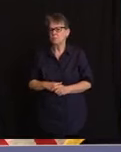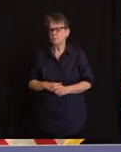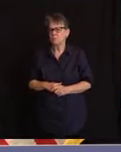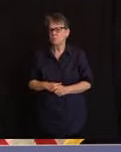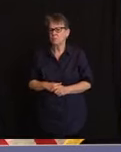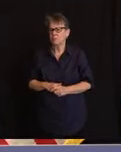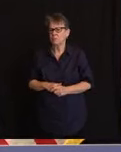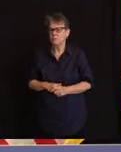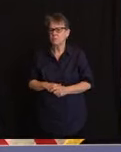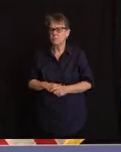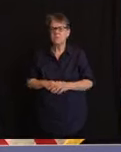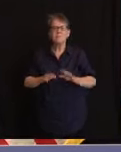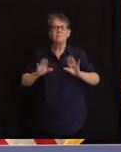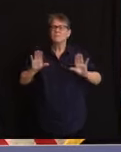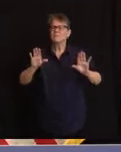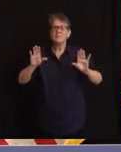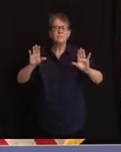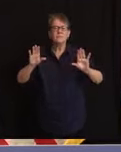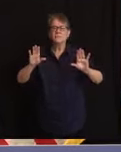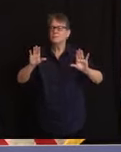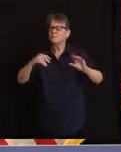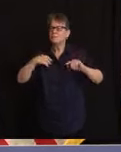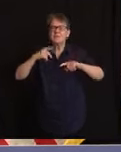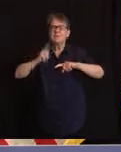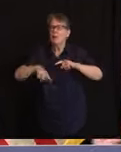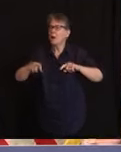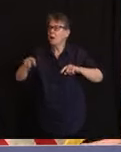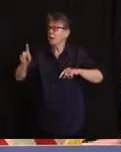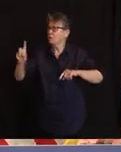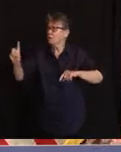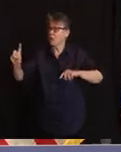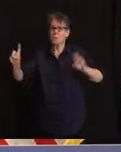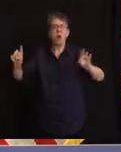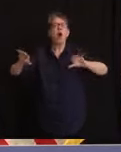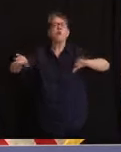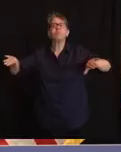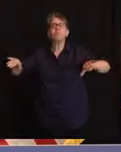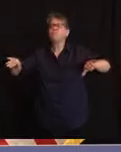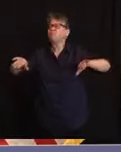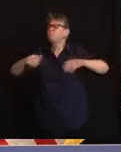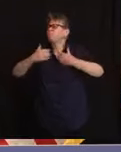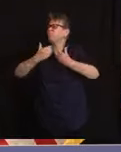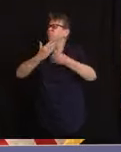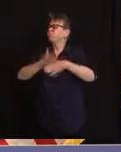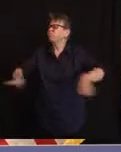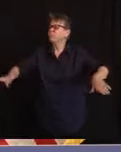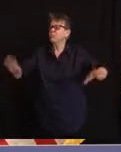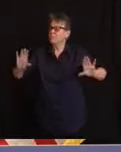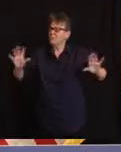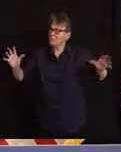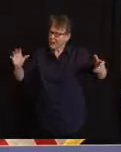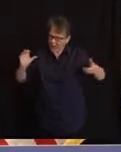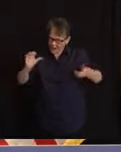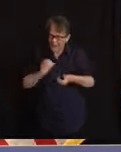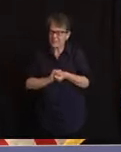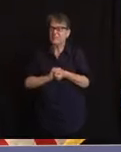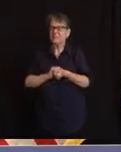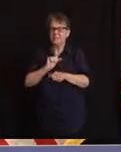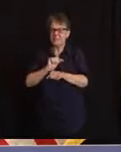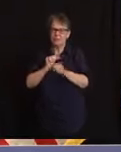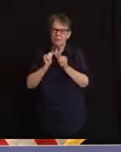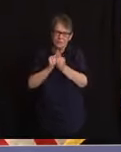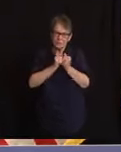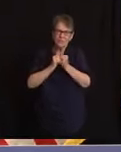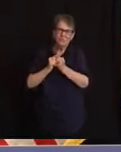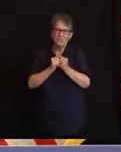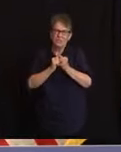if we have anything to do with it, we'll do something very similar. But it's pretty clear, and I'm going to start putting this on, it's pretty clear that a big weakness